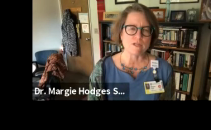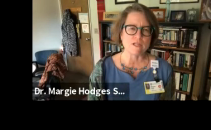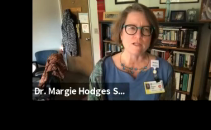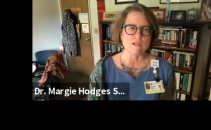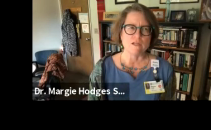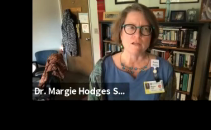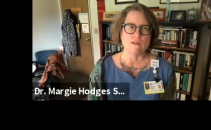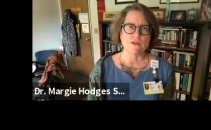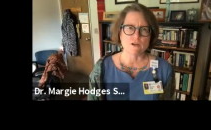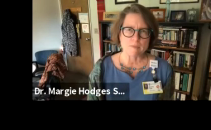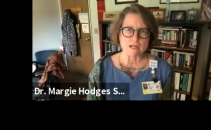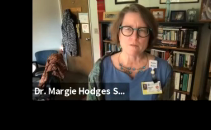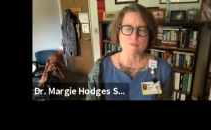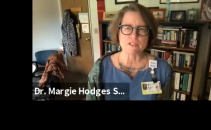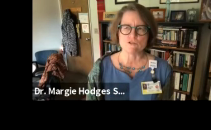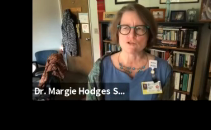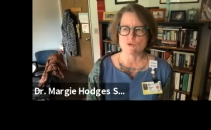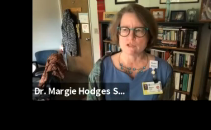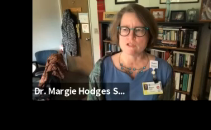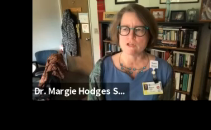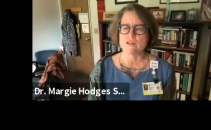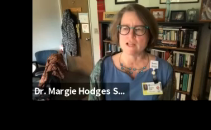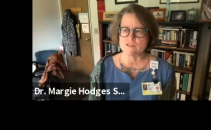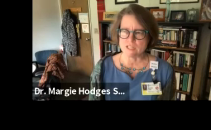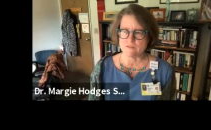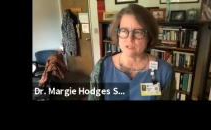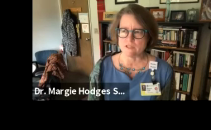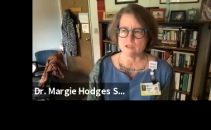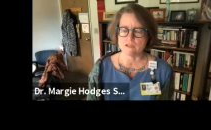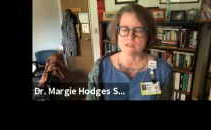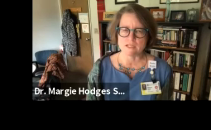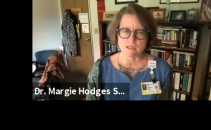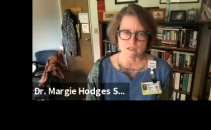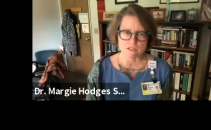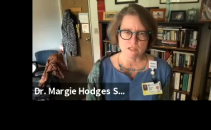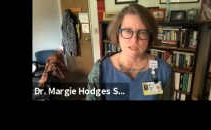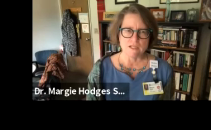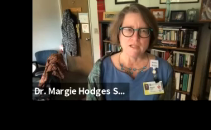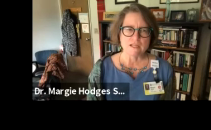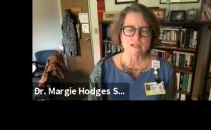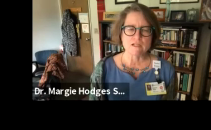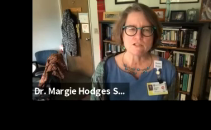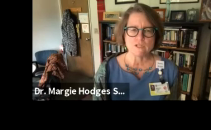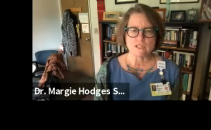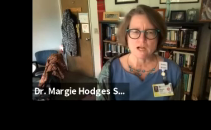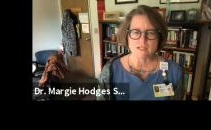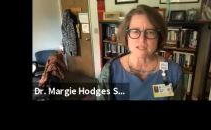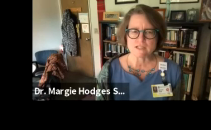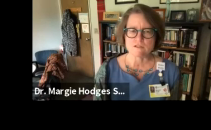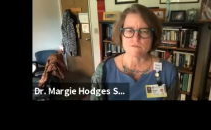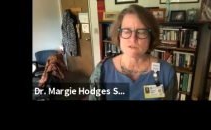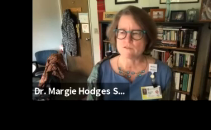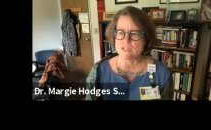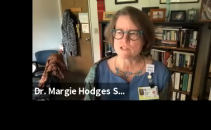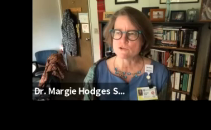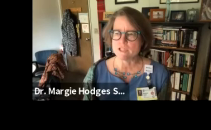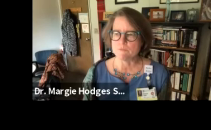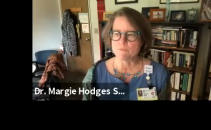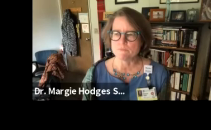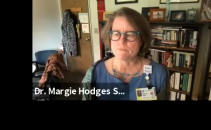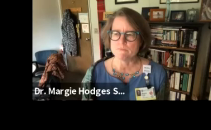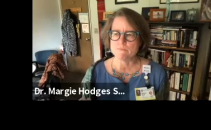how we thought about a potential shortage of a life-saving technology. And I'm going to do it in the context of sort of